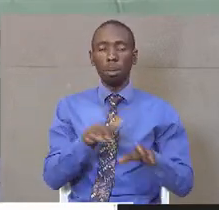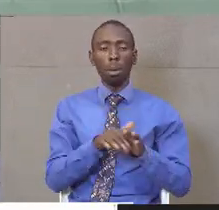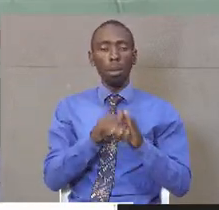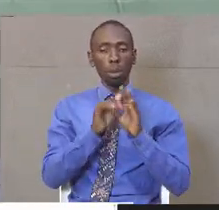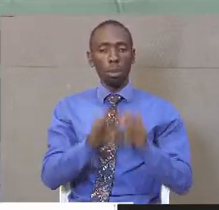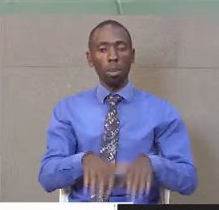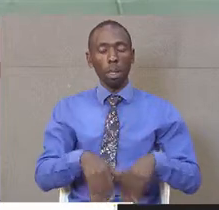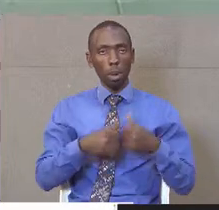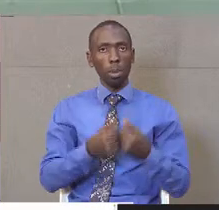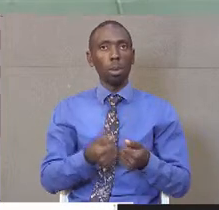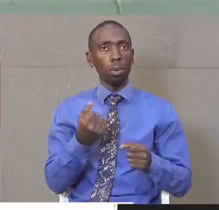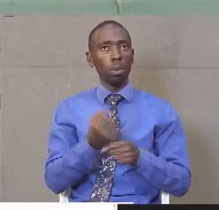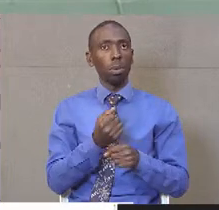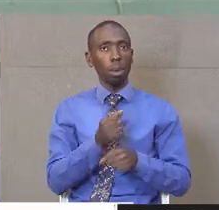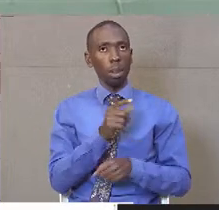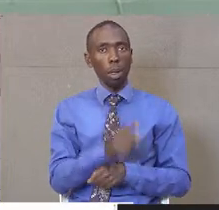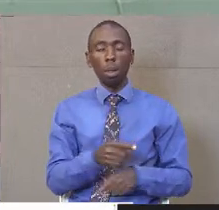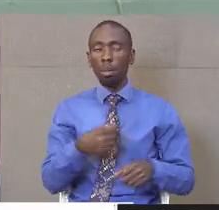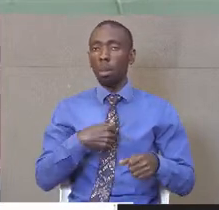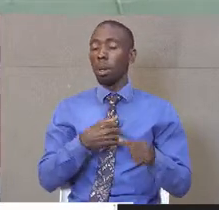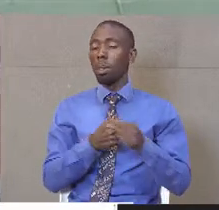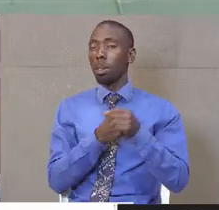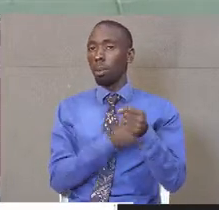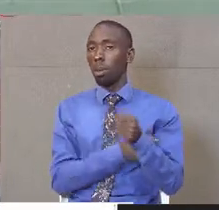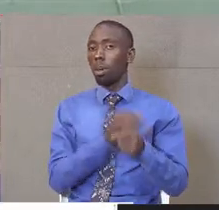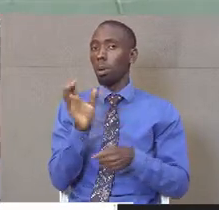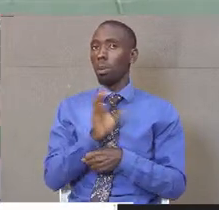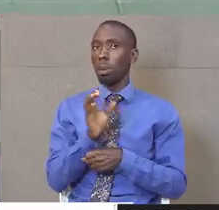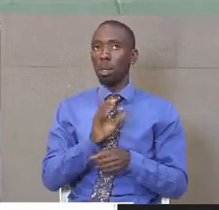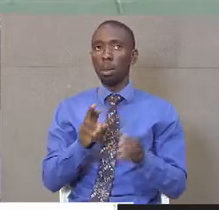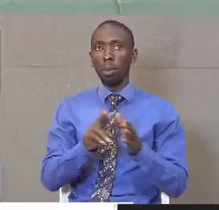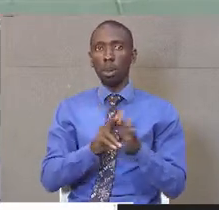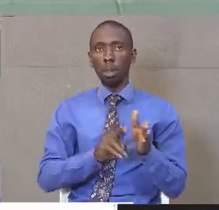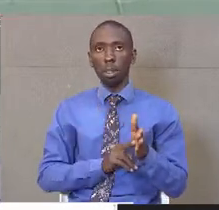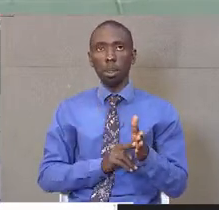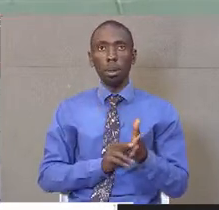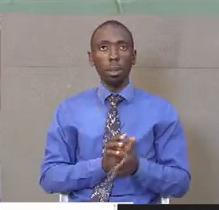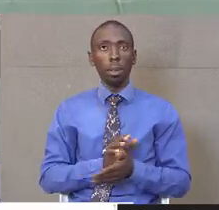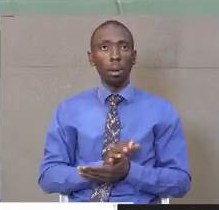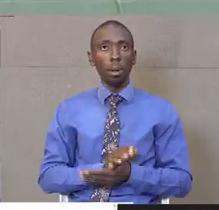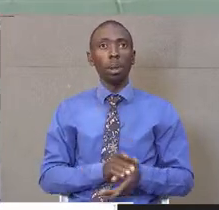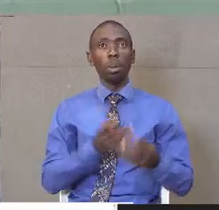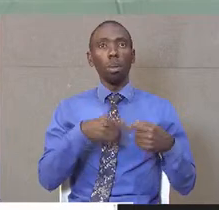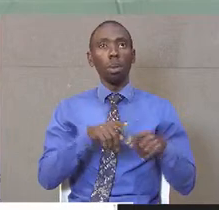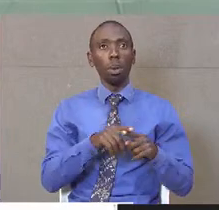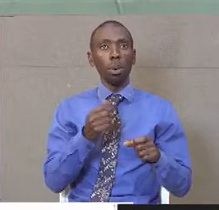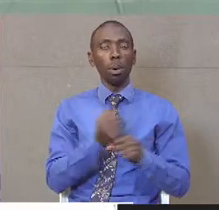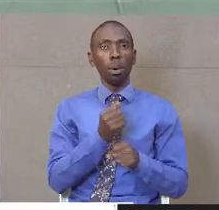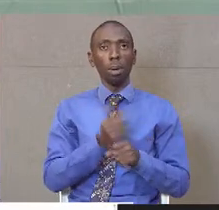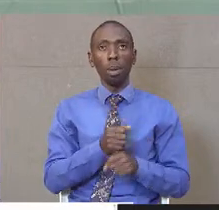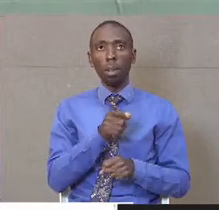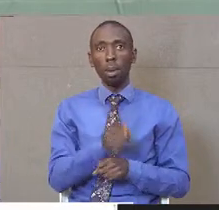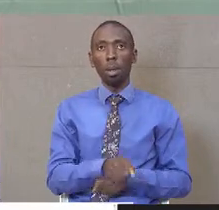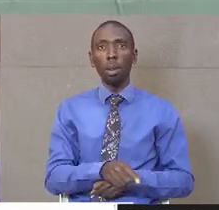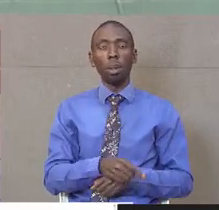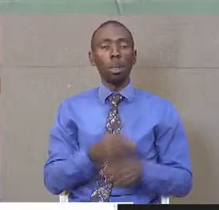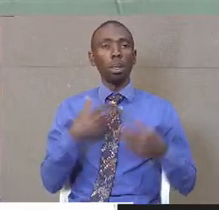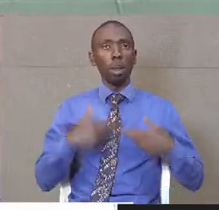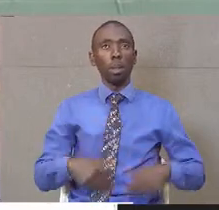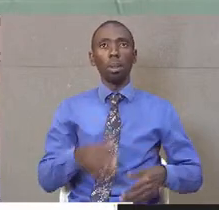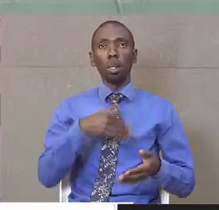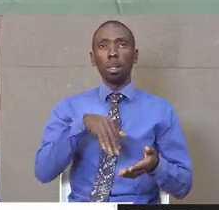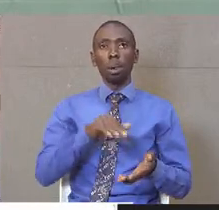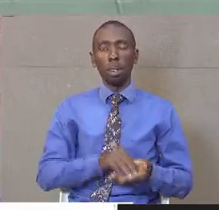doing. So I support the committee report that to renovate these health center